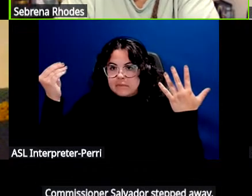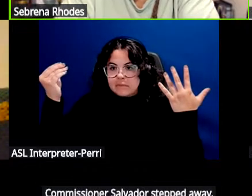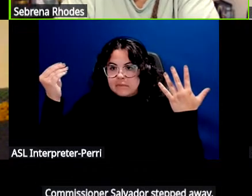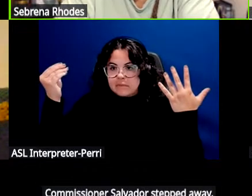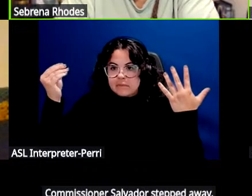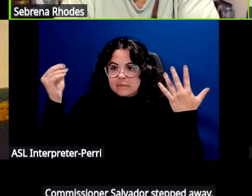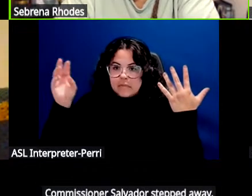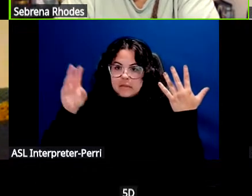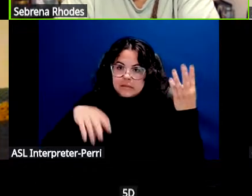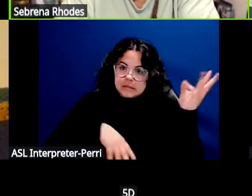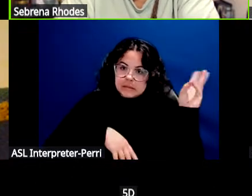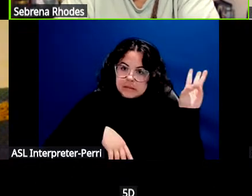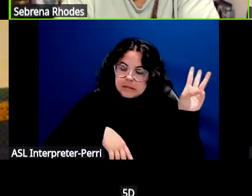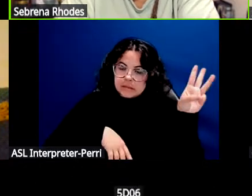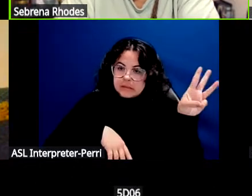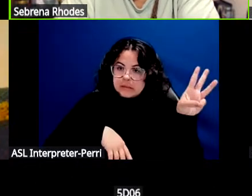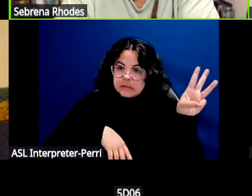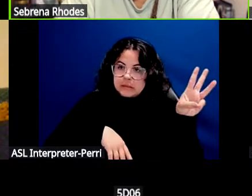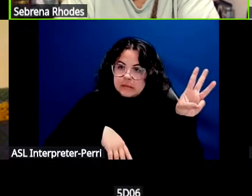5D06.